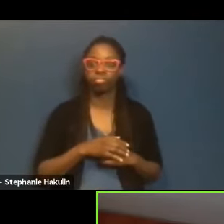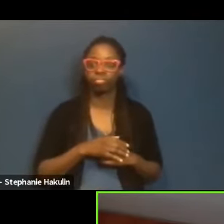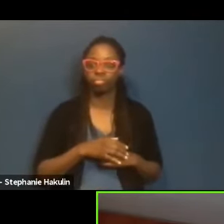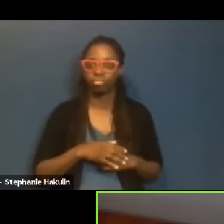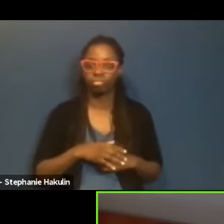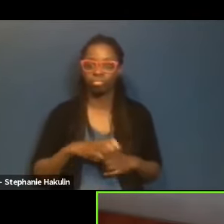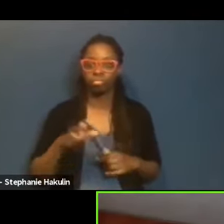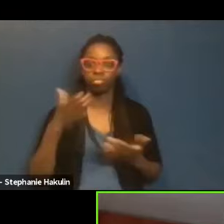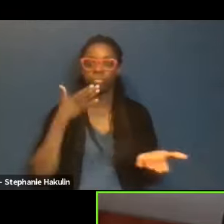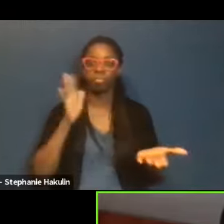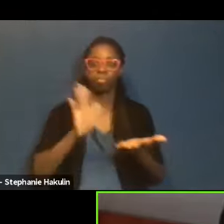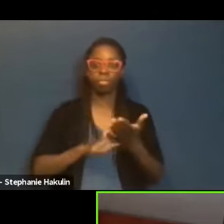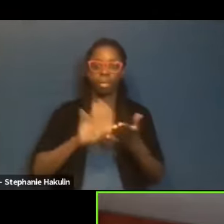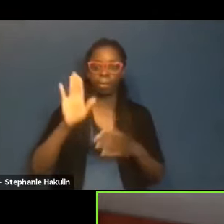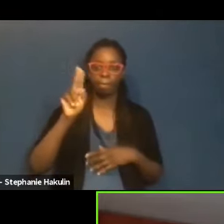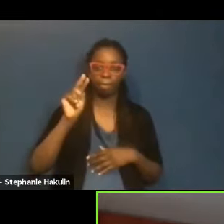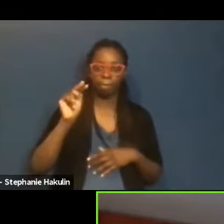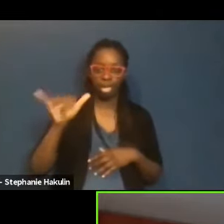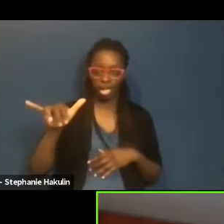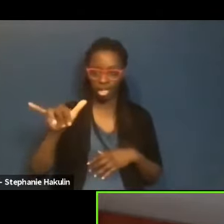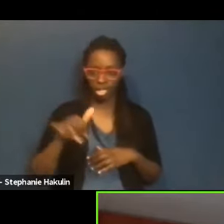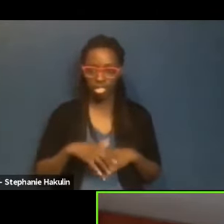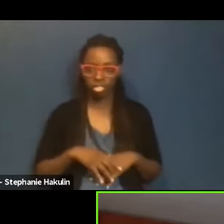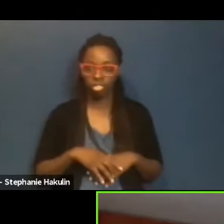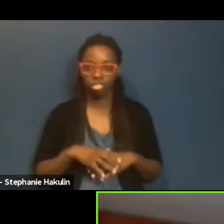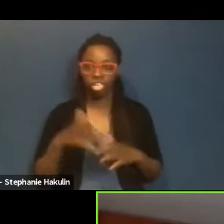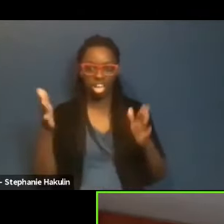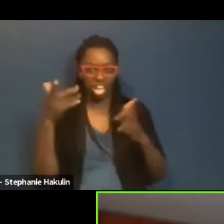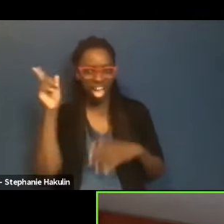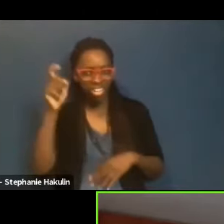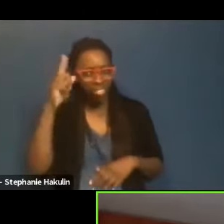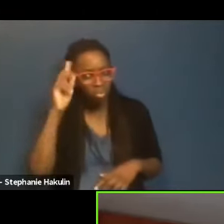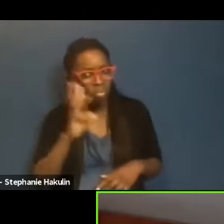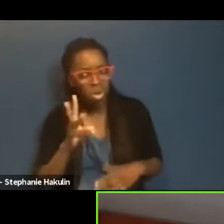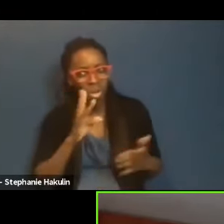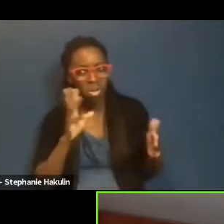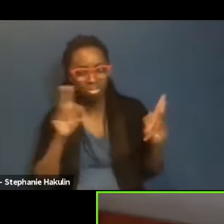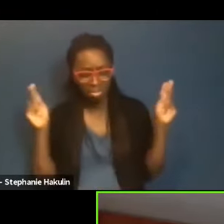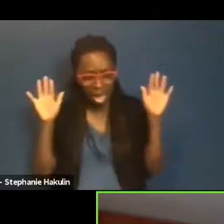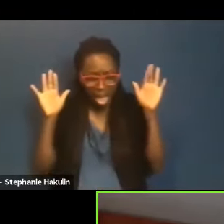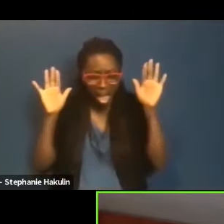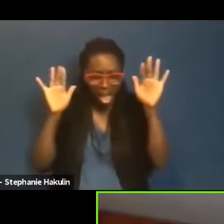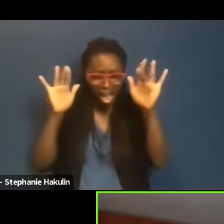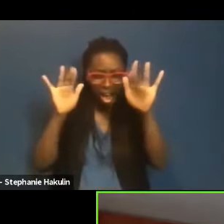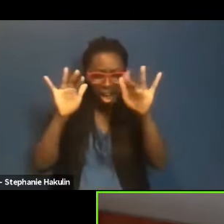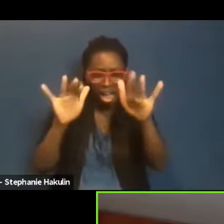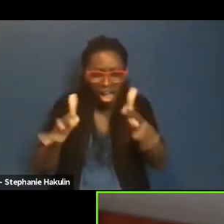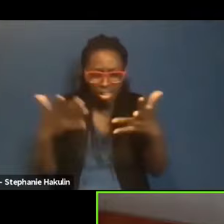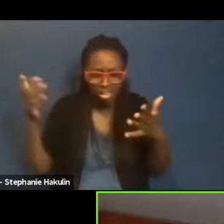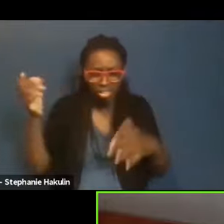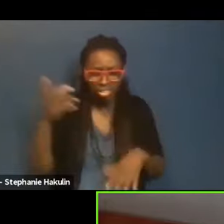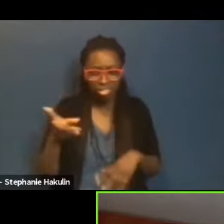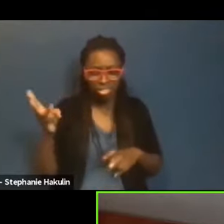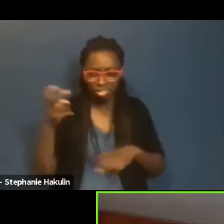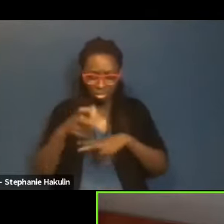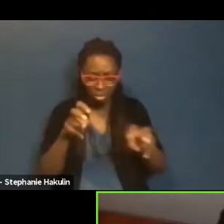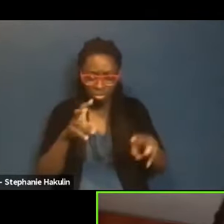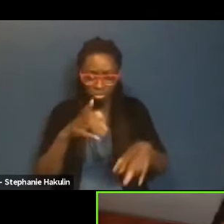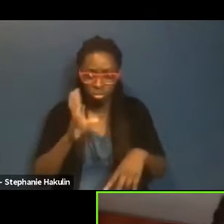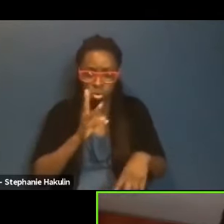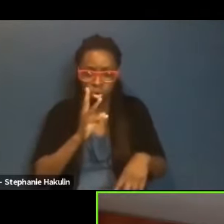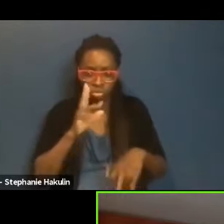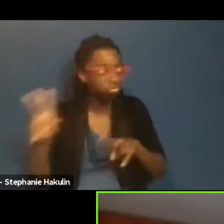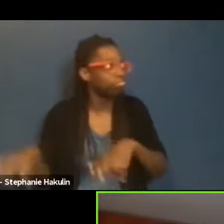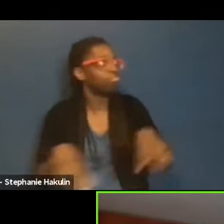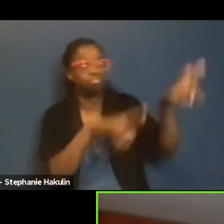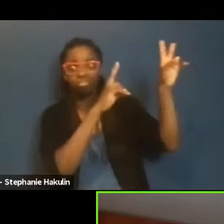water, hundreds of thousands of bodies flooding onto the streets, taking over the highway, faces turned to the sky, fists raised